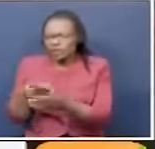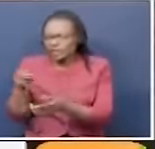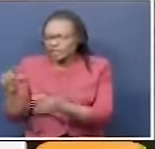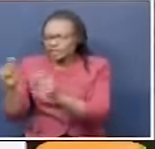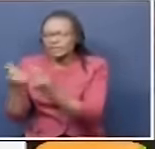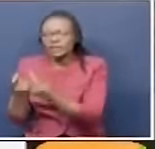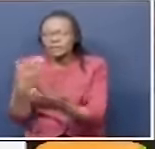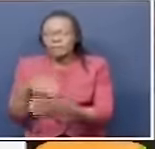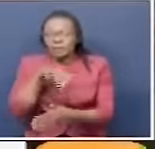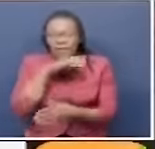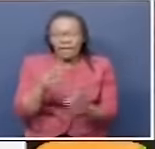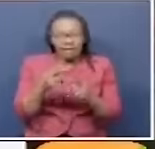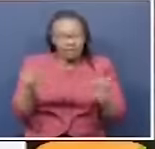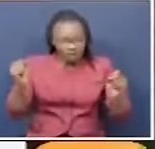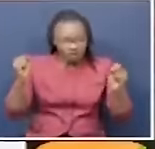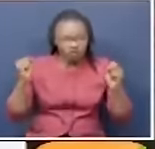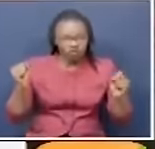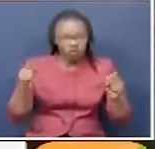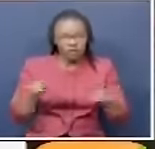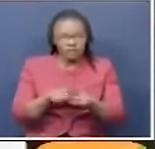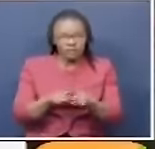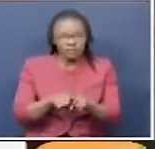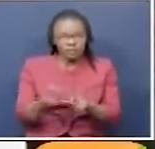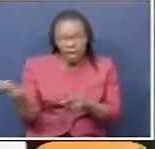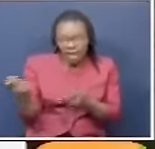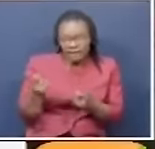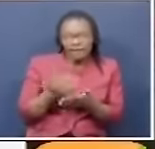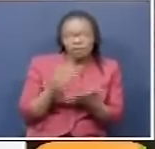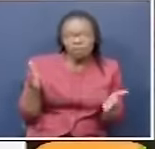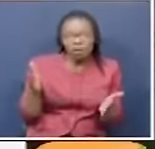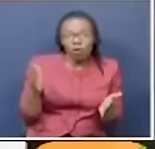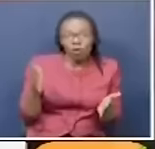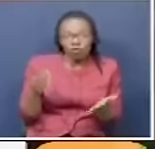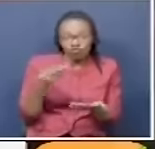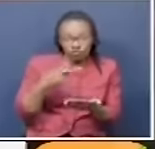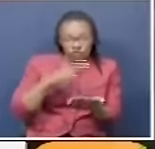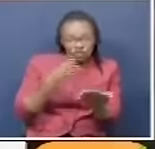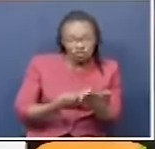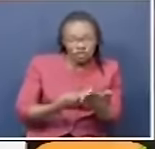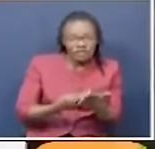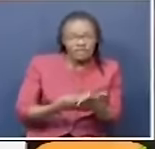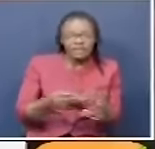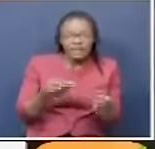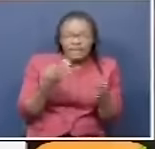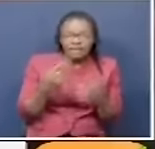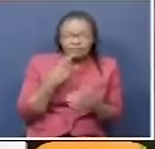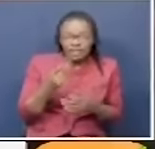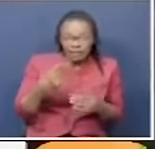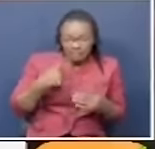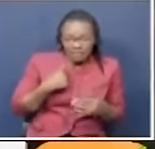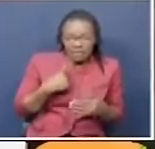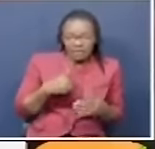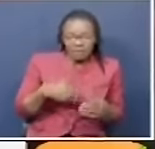most energetic. Exactly. And the one who attracts the most fundraiser. And he will get. So if he says, I'm part of this